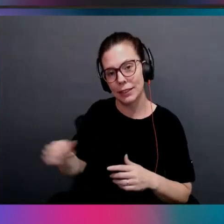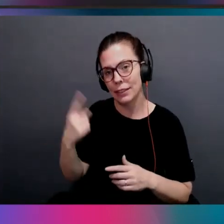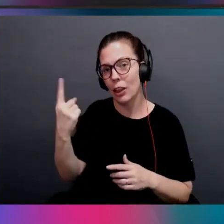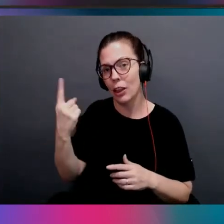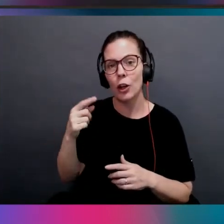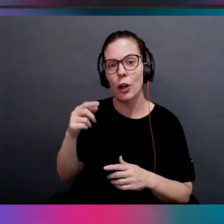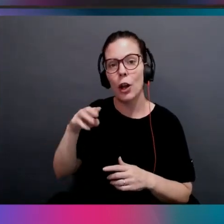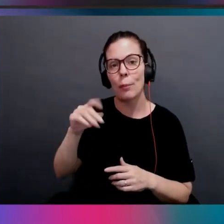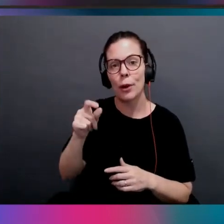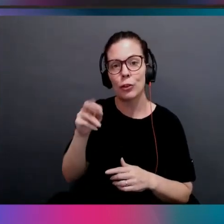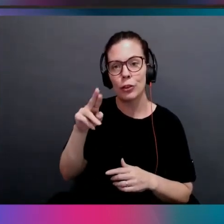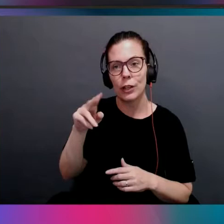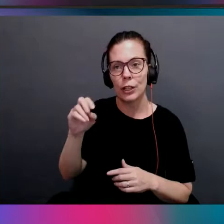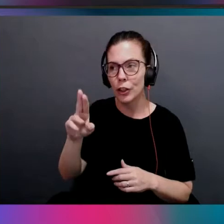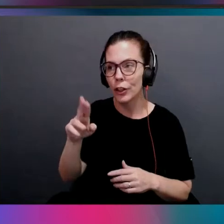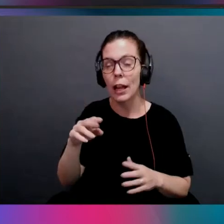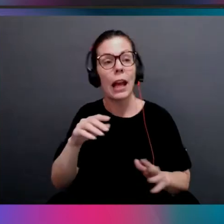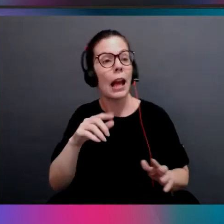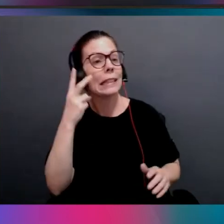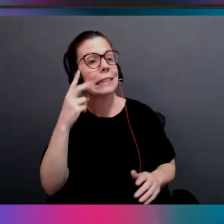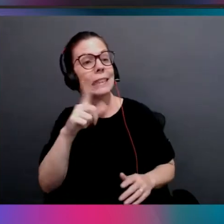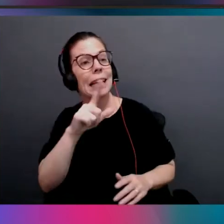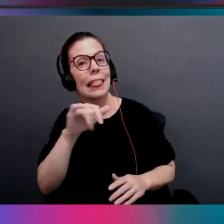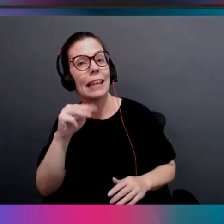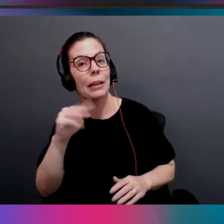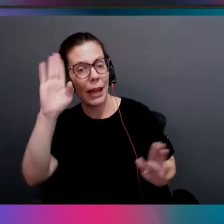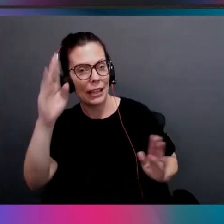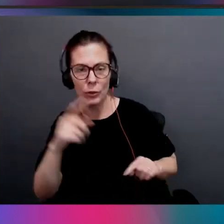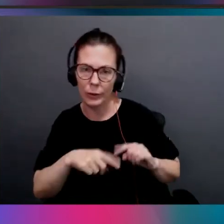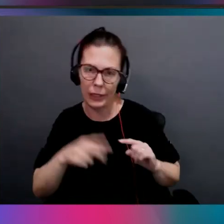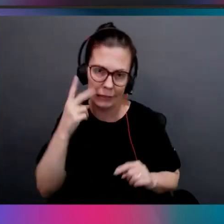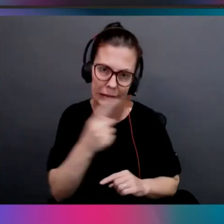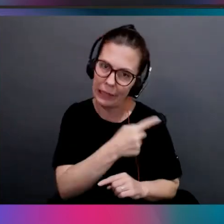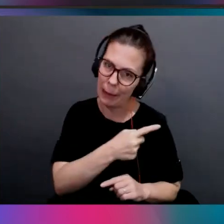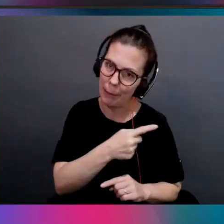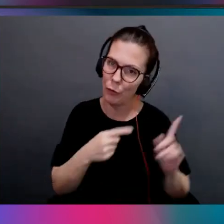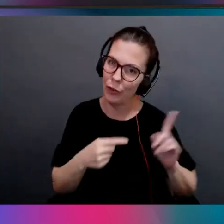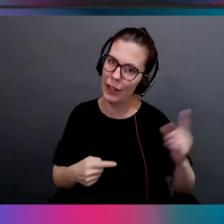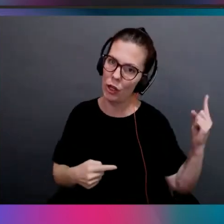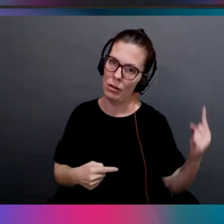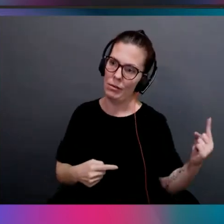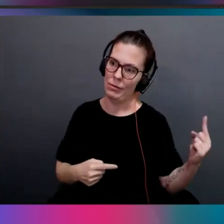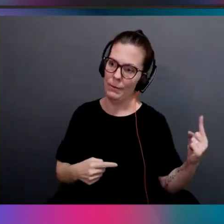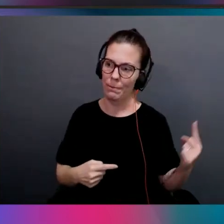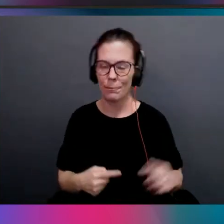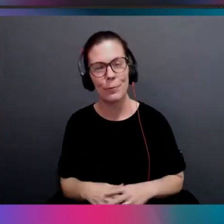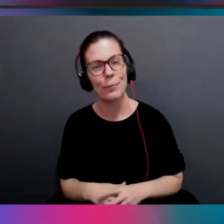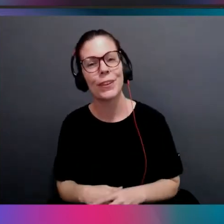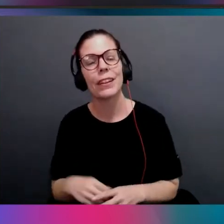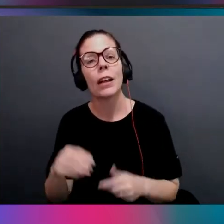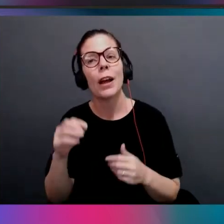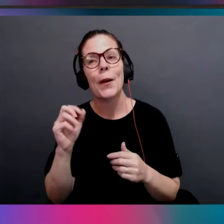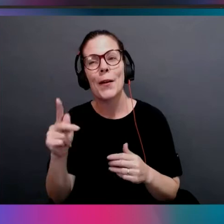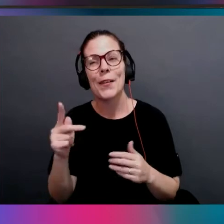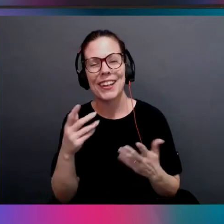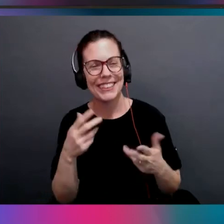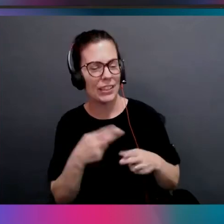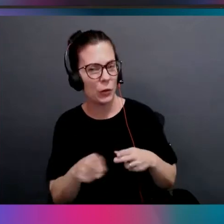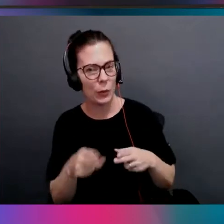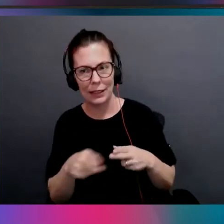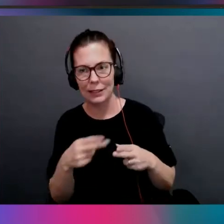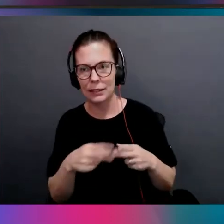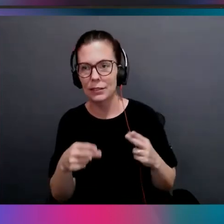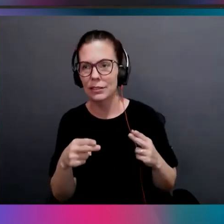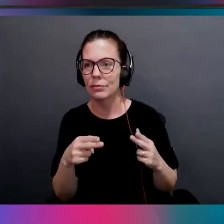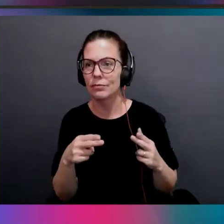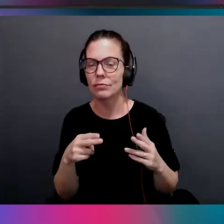Liam's actually over here. Hey, Liam. How's it going? Hey. No one else can see Liam. All right, so real quickly, just to warm